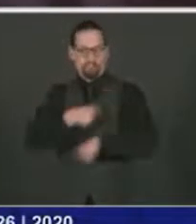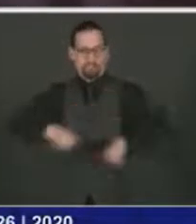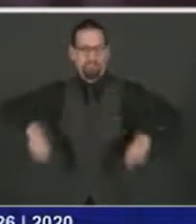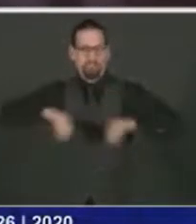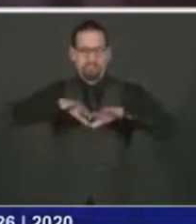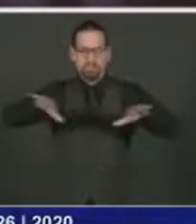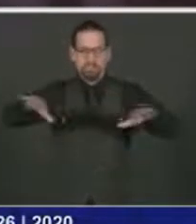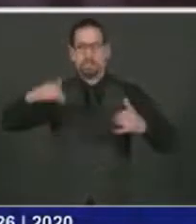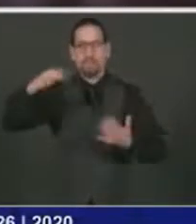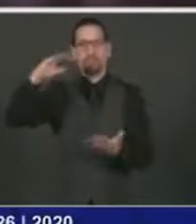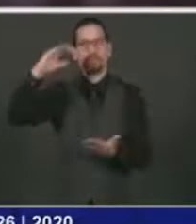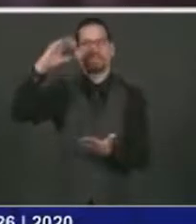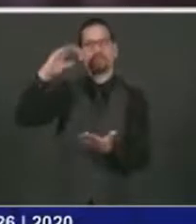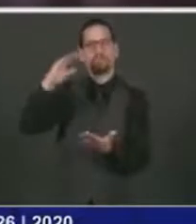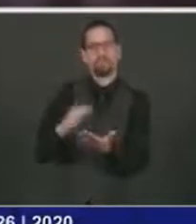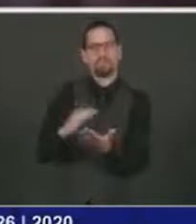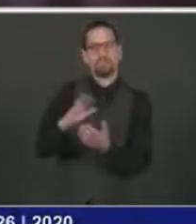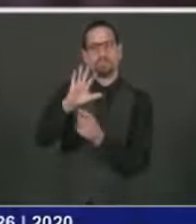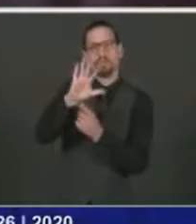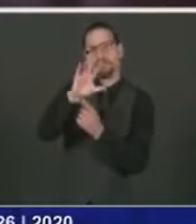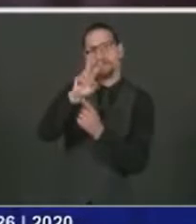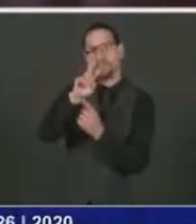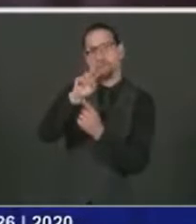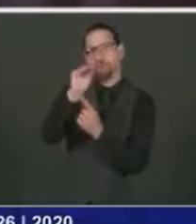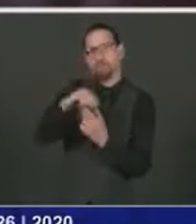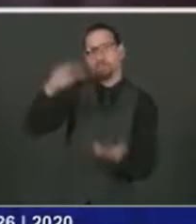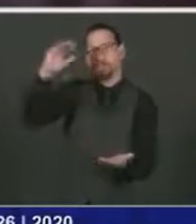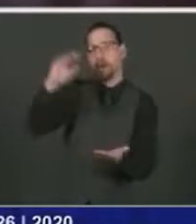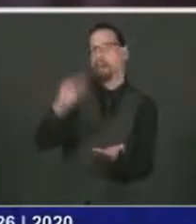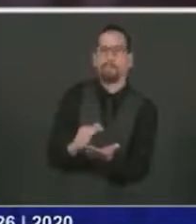Some estimates are that it's even greater than 52%.